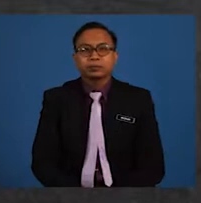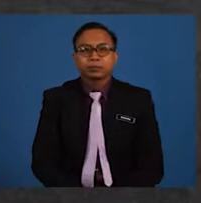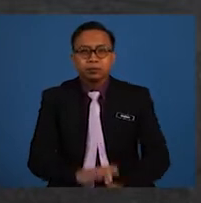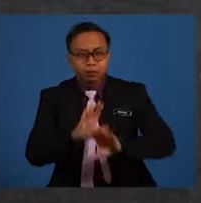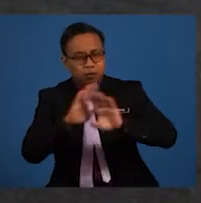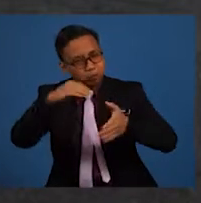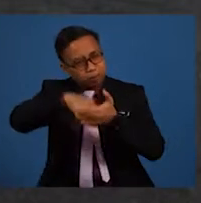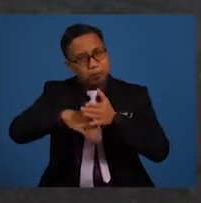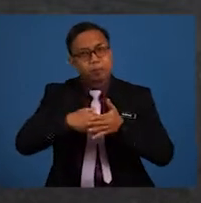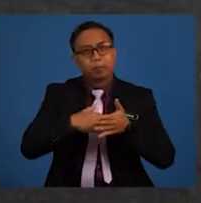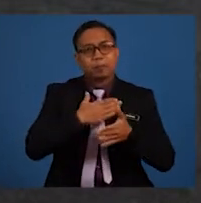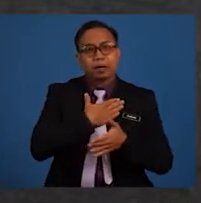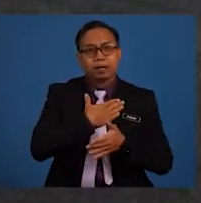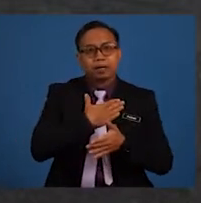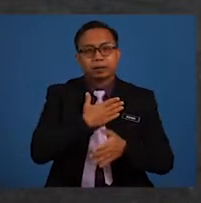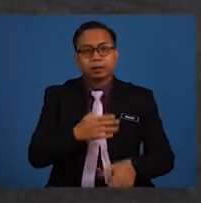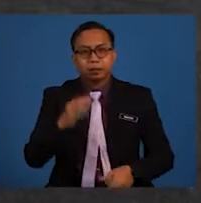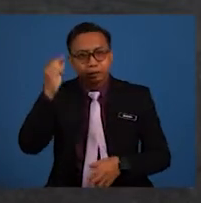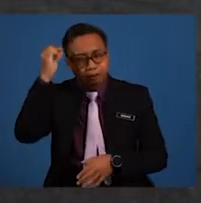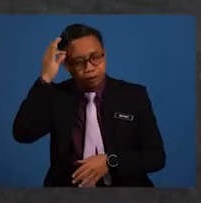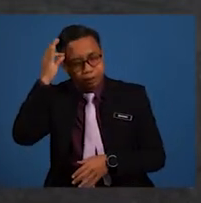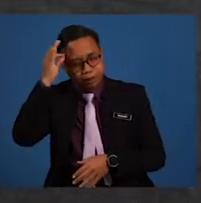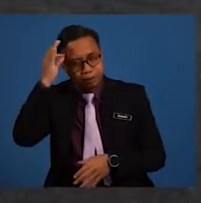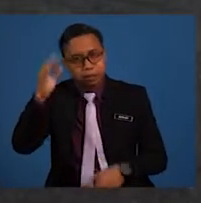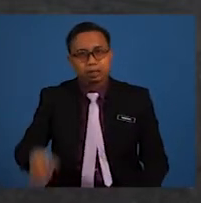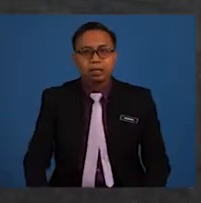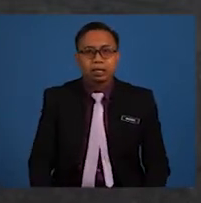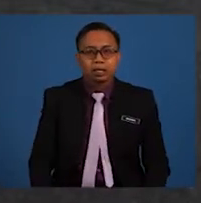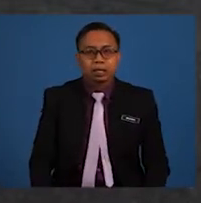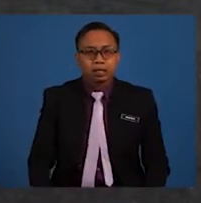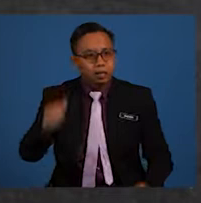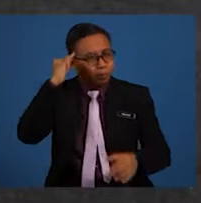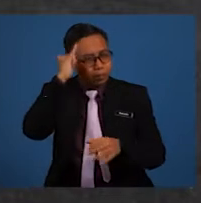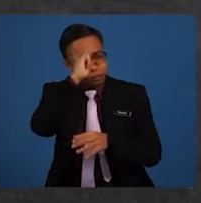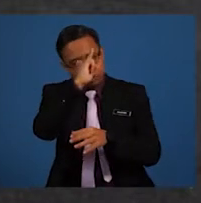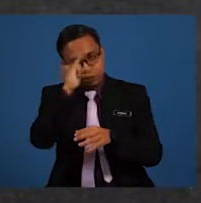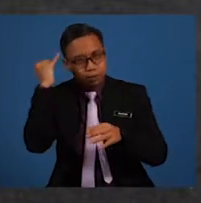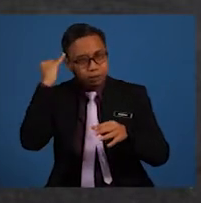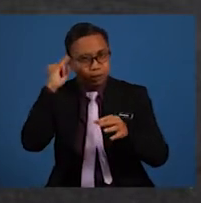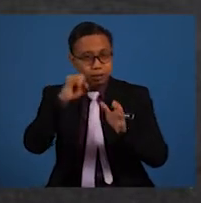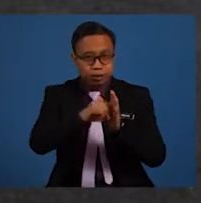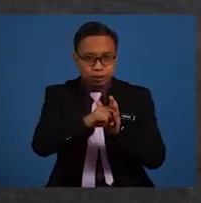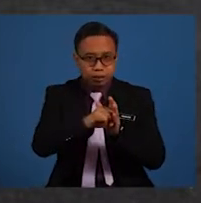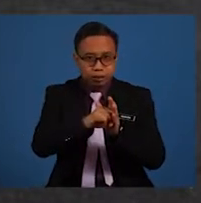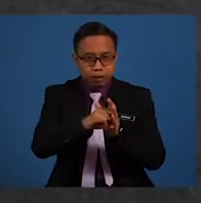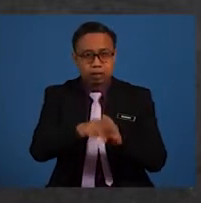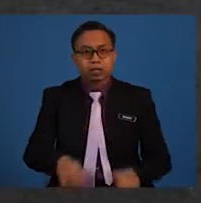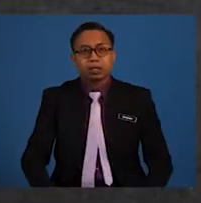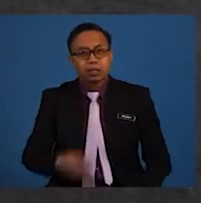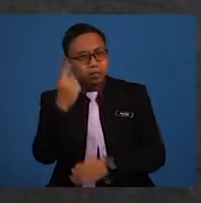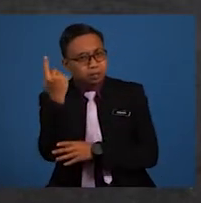Not in my wildest dreams I ever imagined anyone